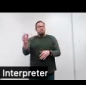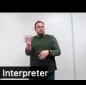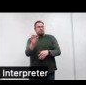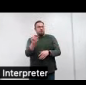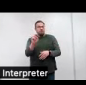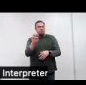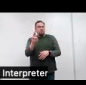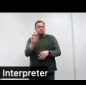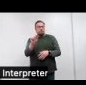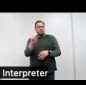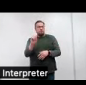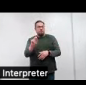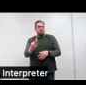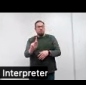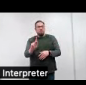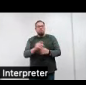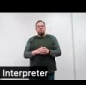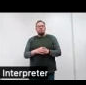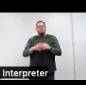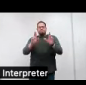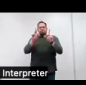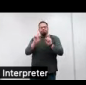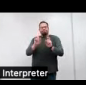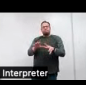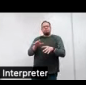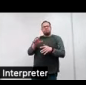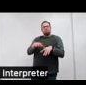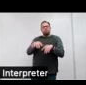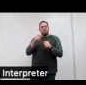they tested. So it took, I think,